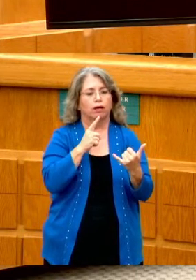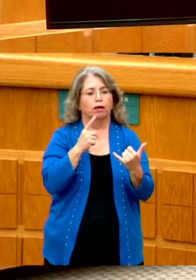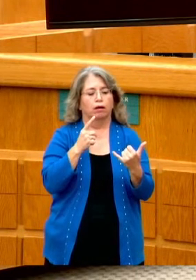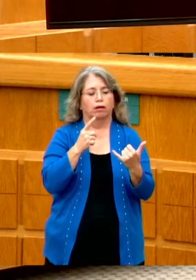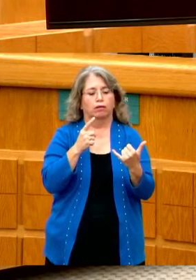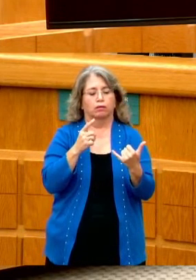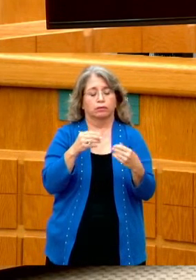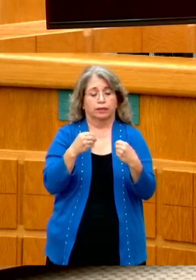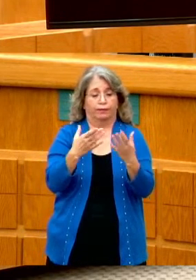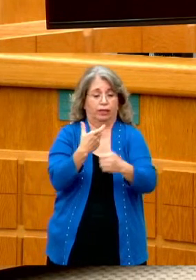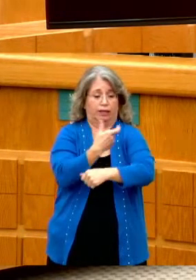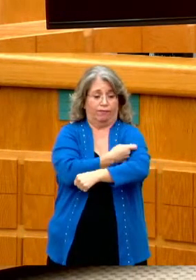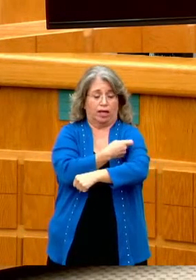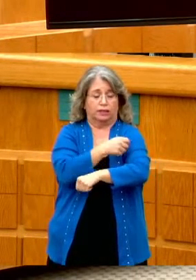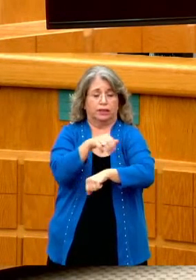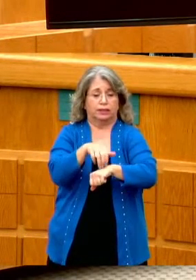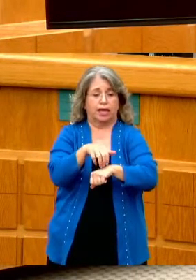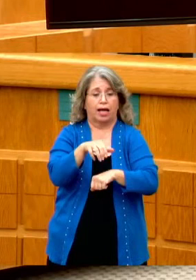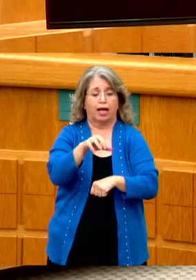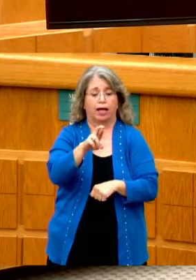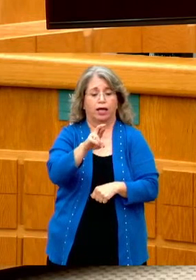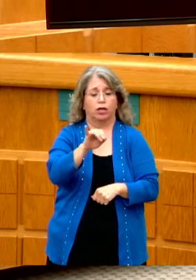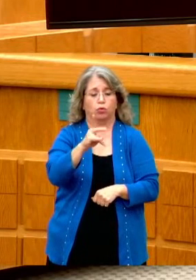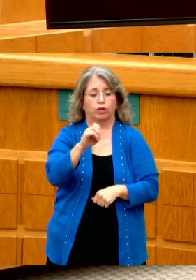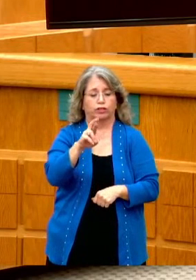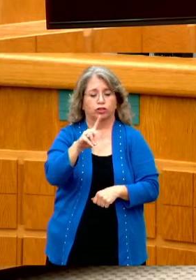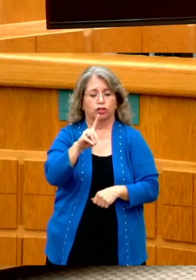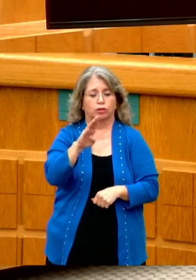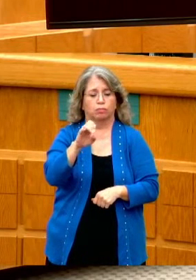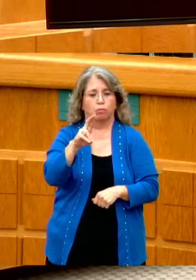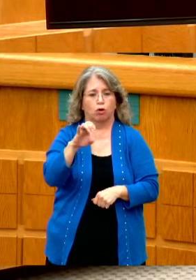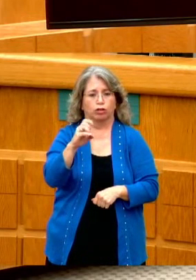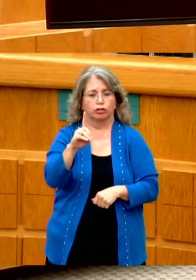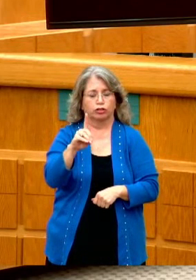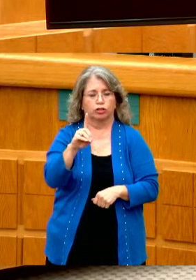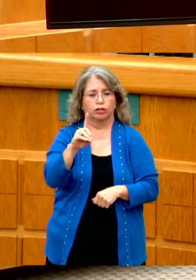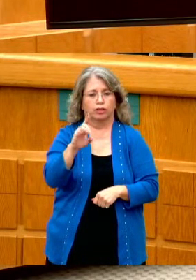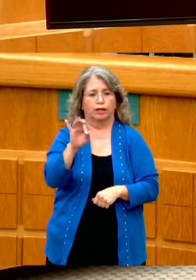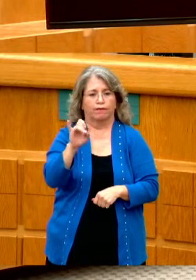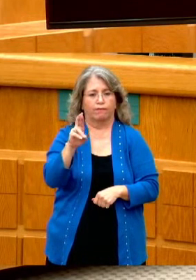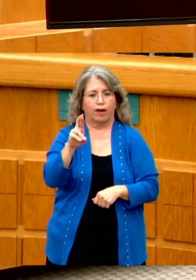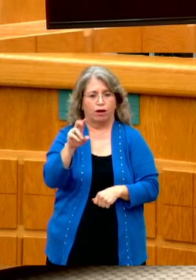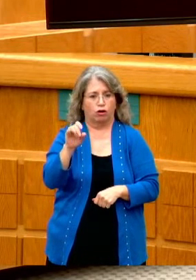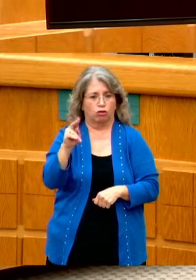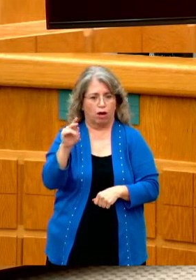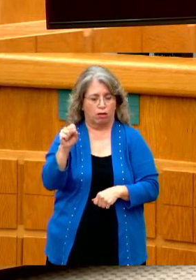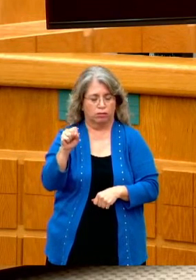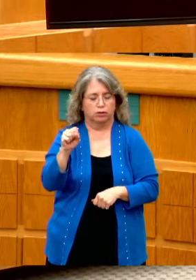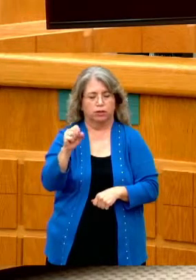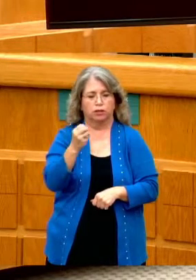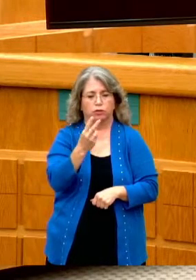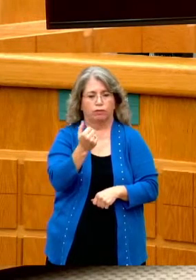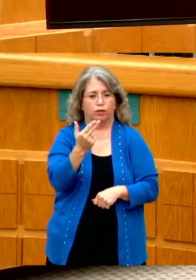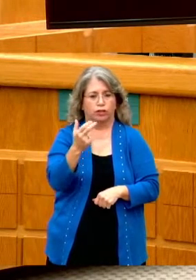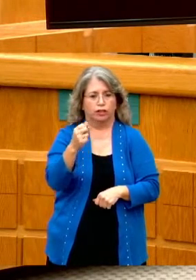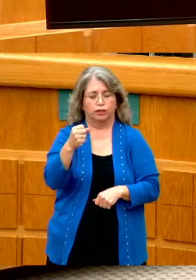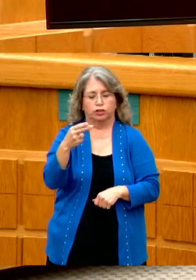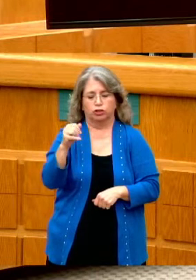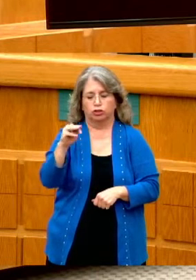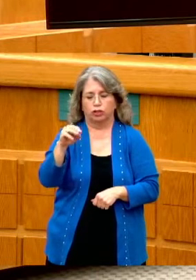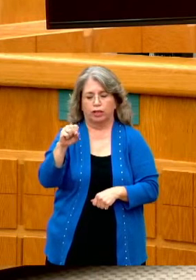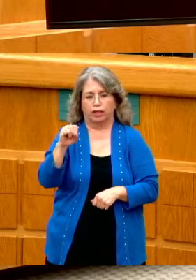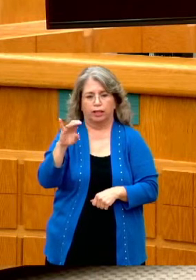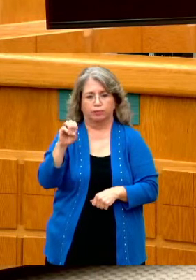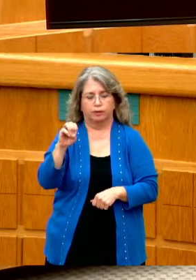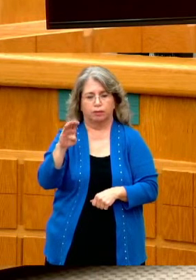the Borchert Fairgrounds, which is at 1213 Terry Shamsey Boulevard, Robstown, Texas,